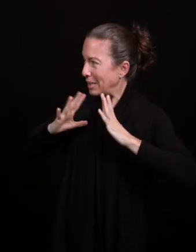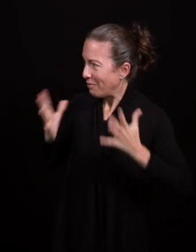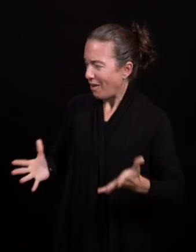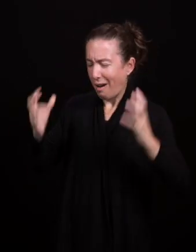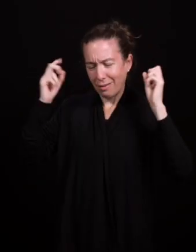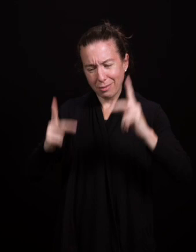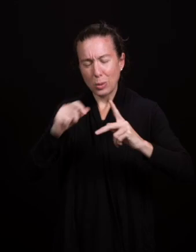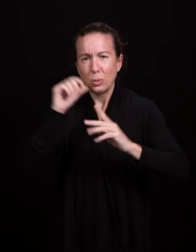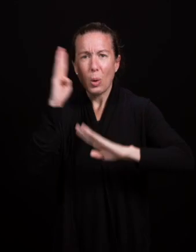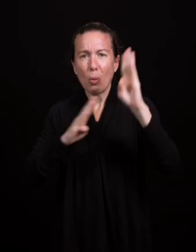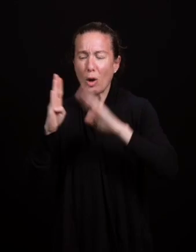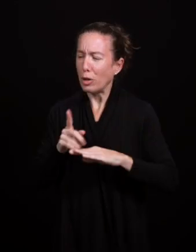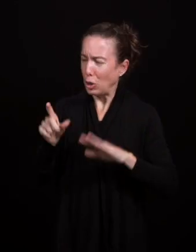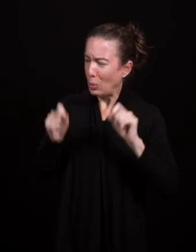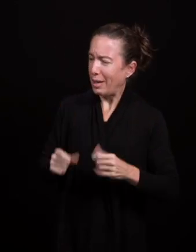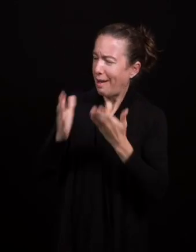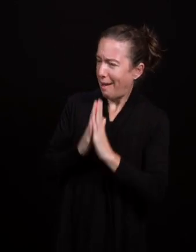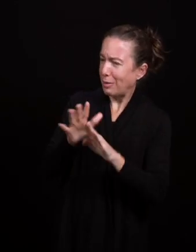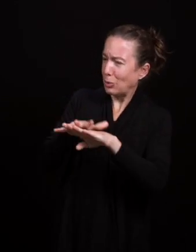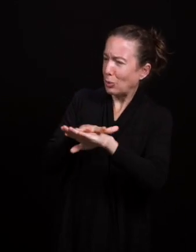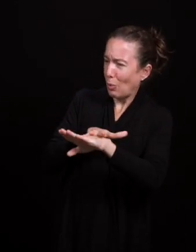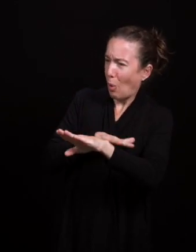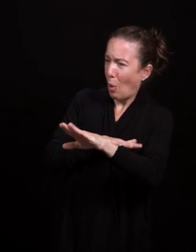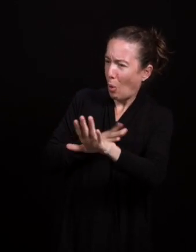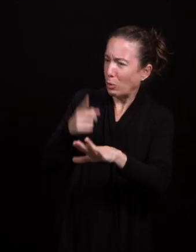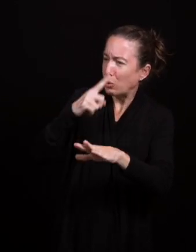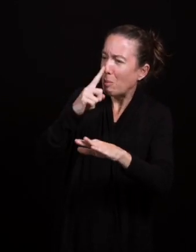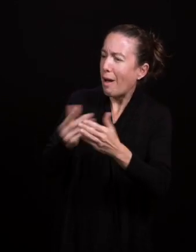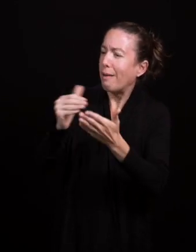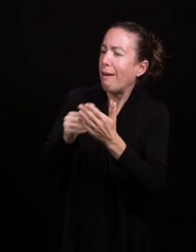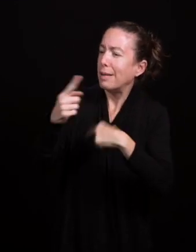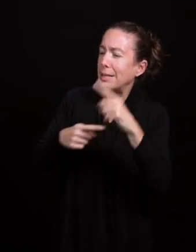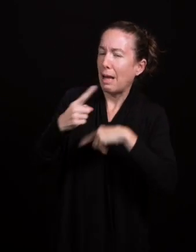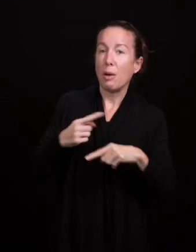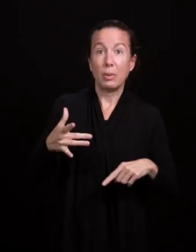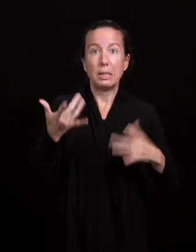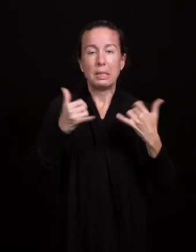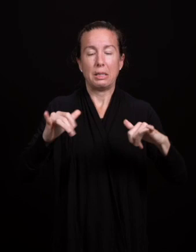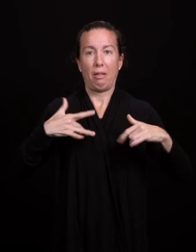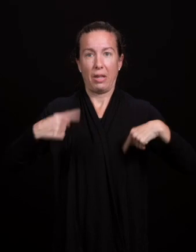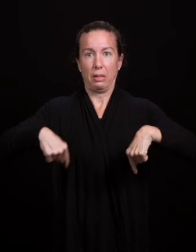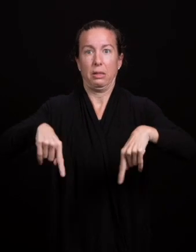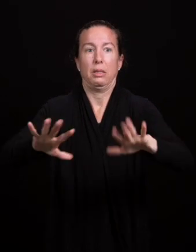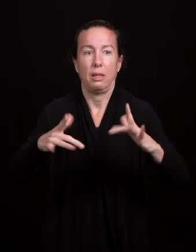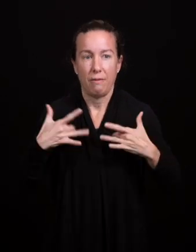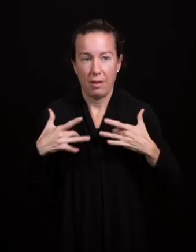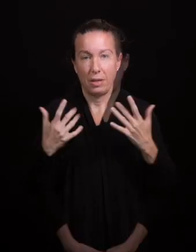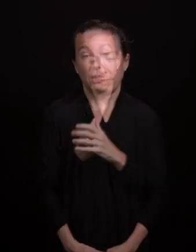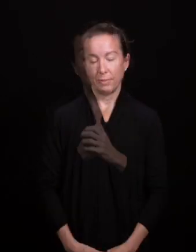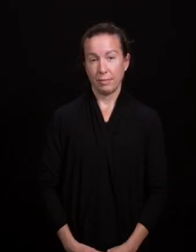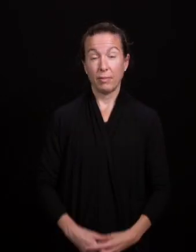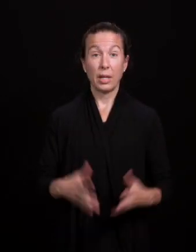down, and it's okay to tell them you're new. But it still is a pretty intimidating thing. As much inclusion as we can